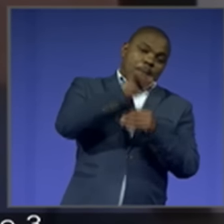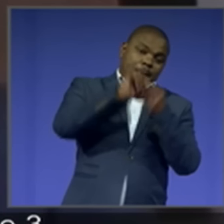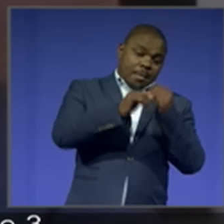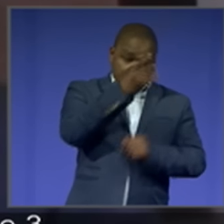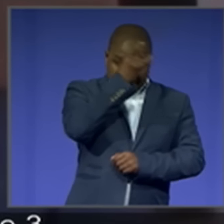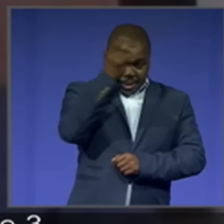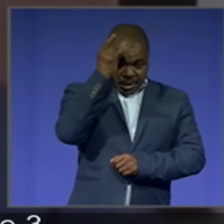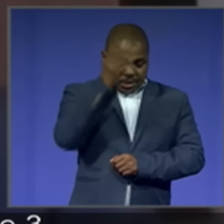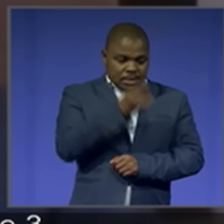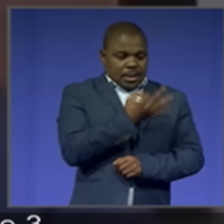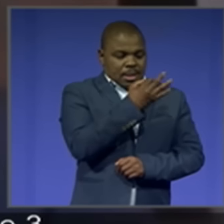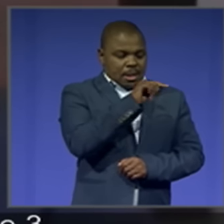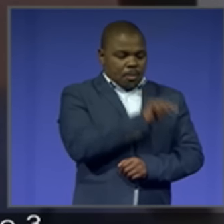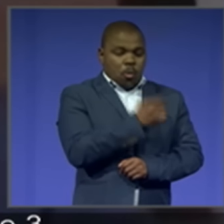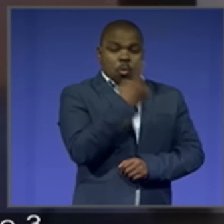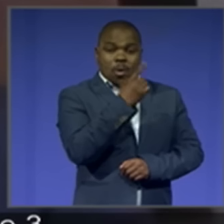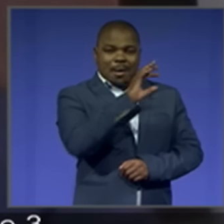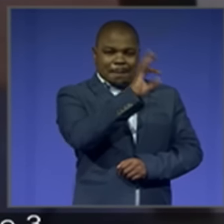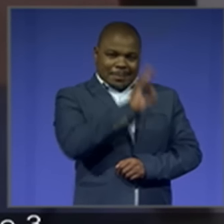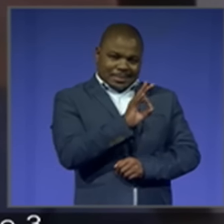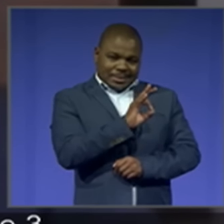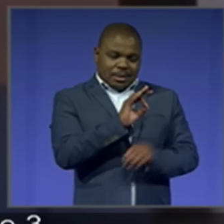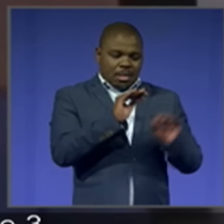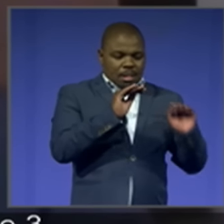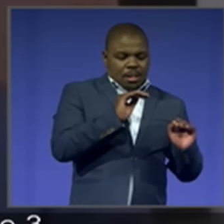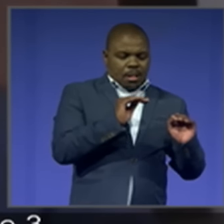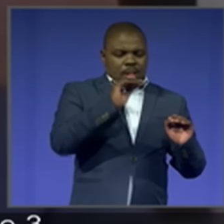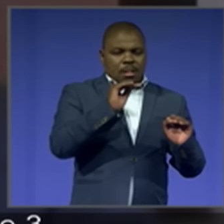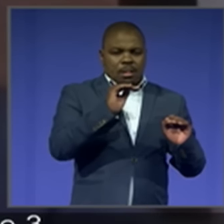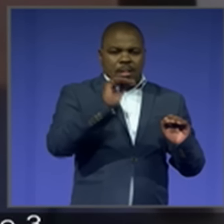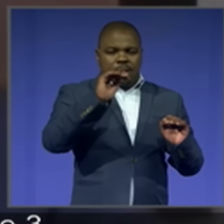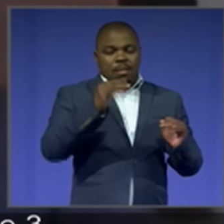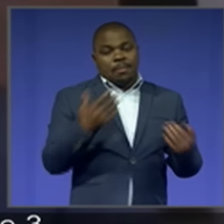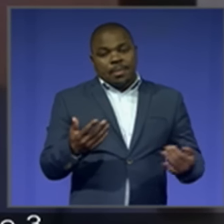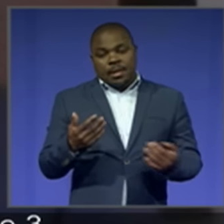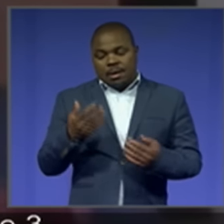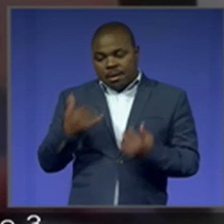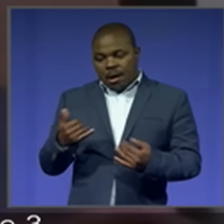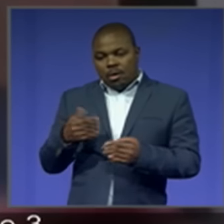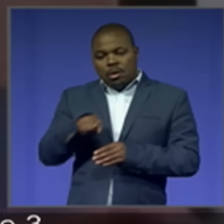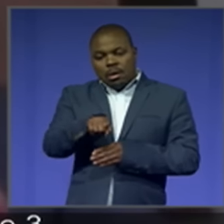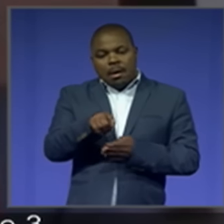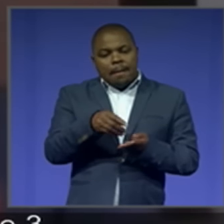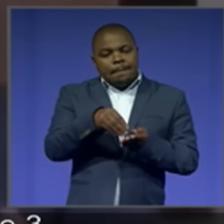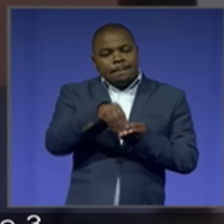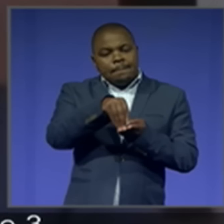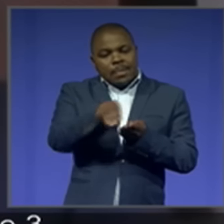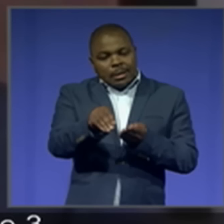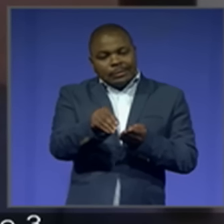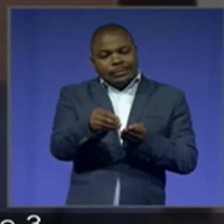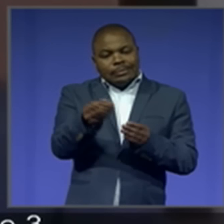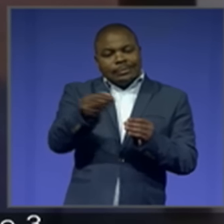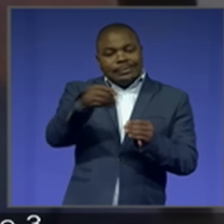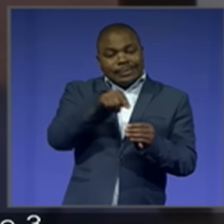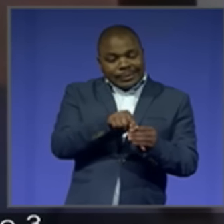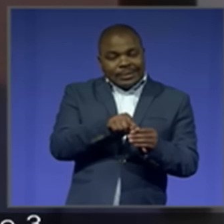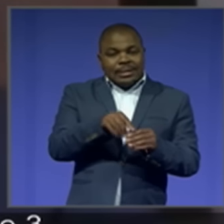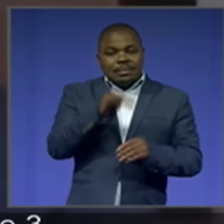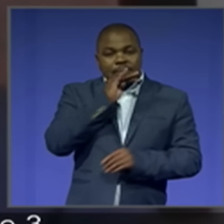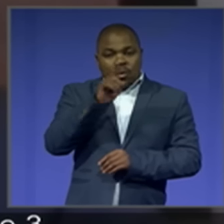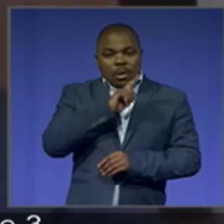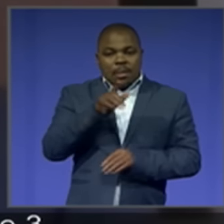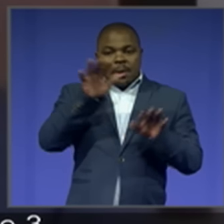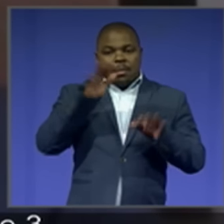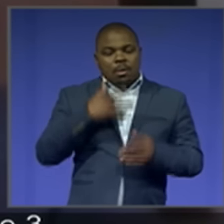March e ne le 3.1%, mme o tla fumana hore inflation hobane ke molaetsa o tliswang ke hore the cost